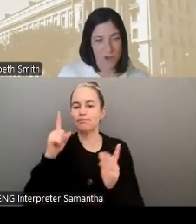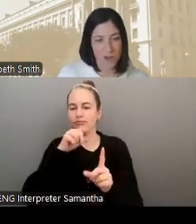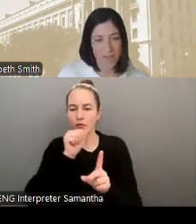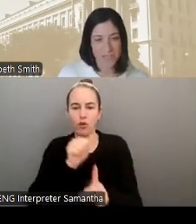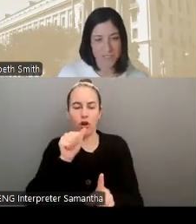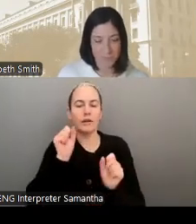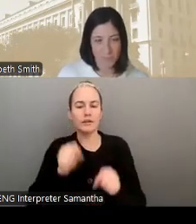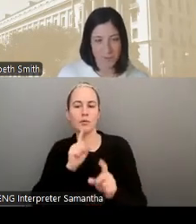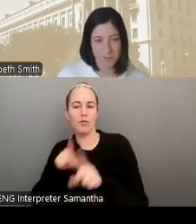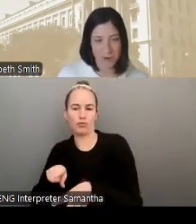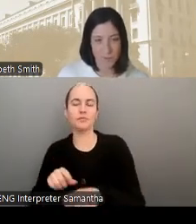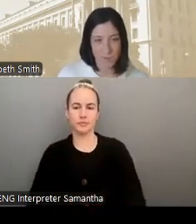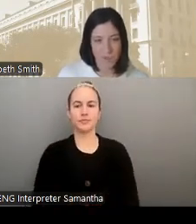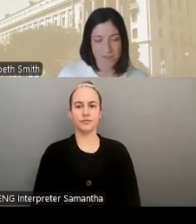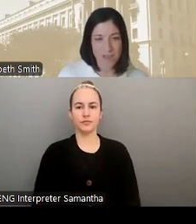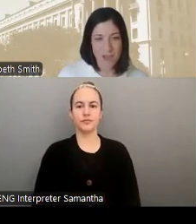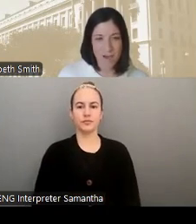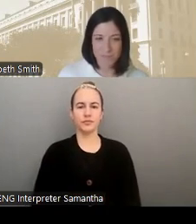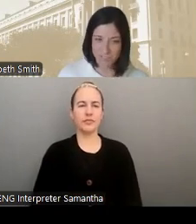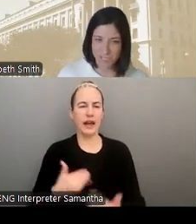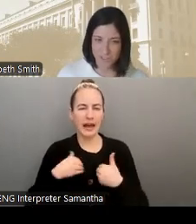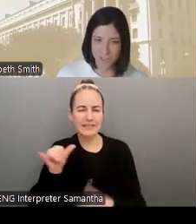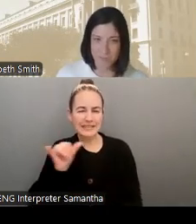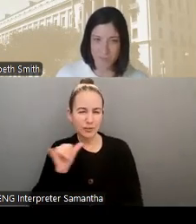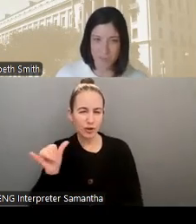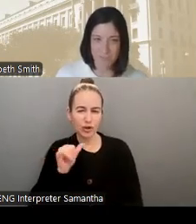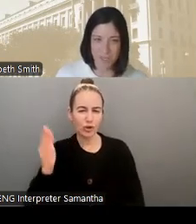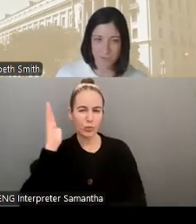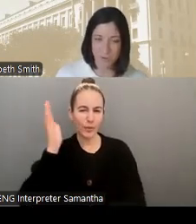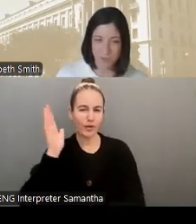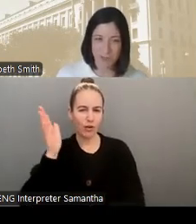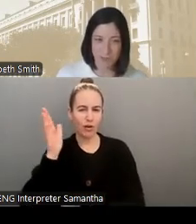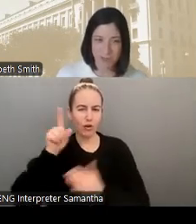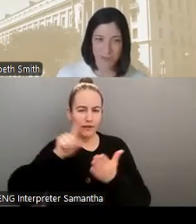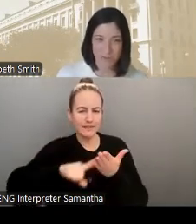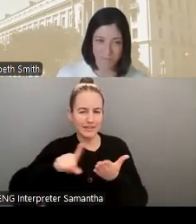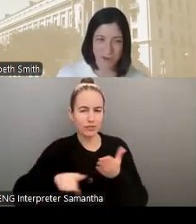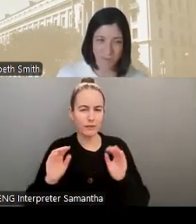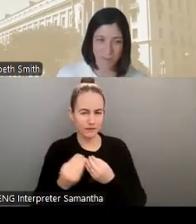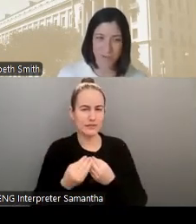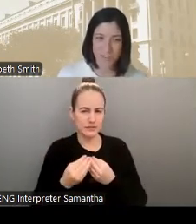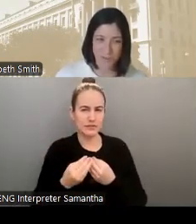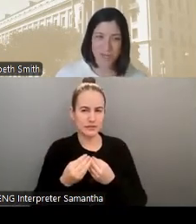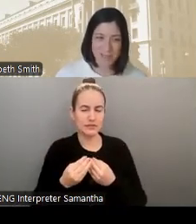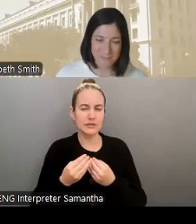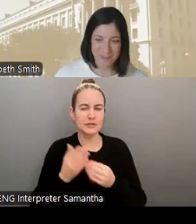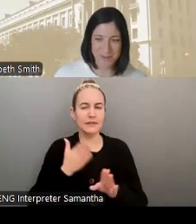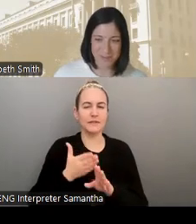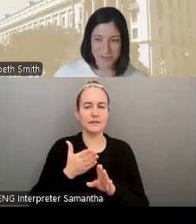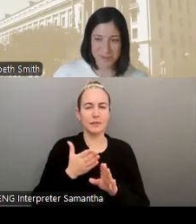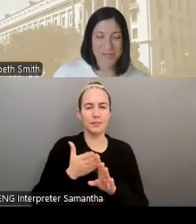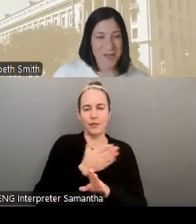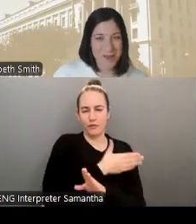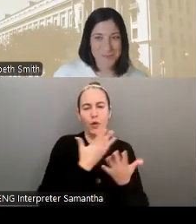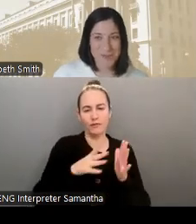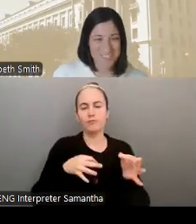you all had a similar webinar with our investigations office where they may have spoken about grant fraud as well. So that may have been